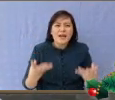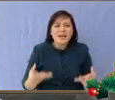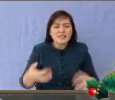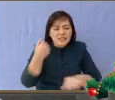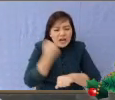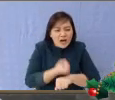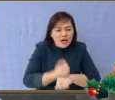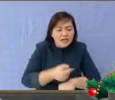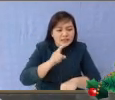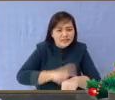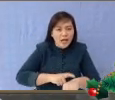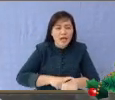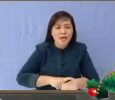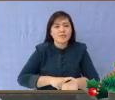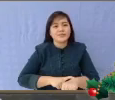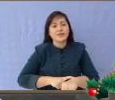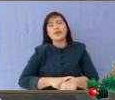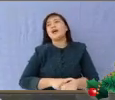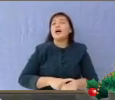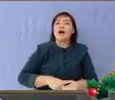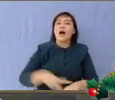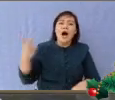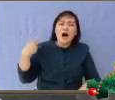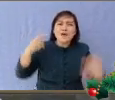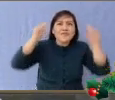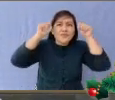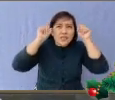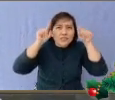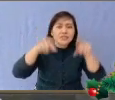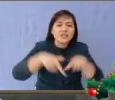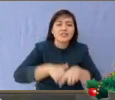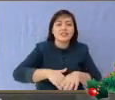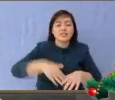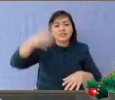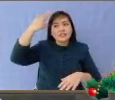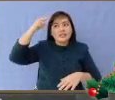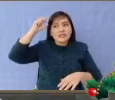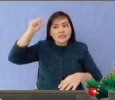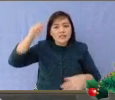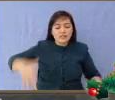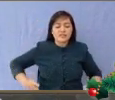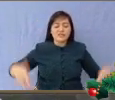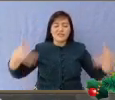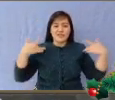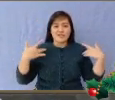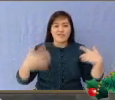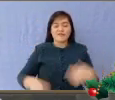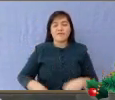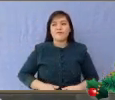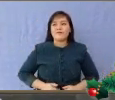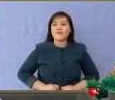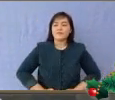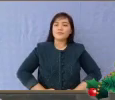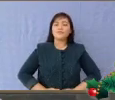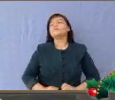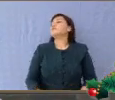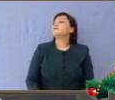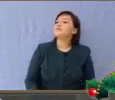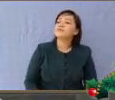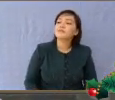yung kanya pong buhay. But before that, I'd like to read an article na ito po